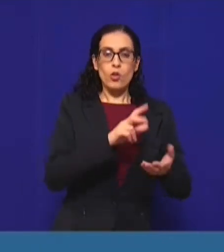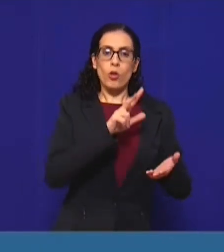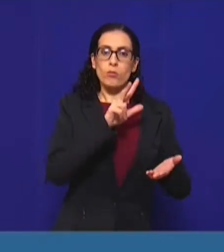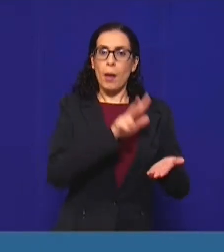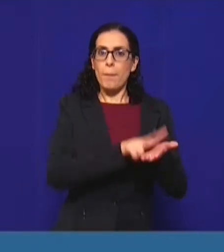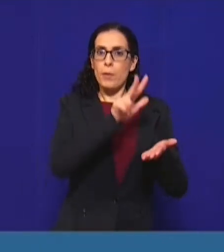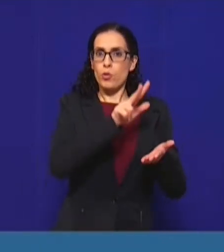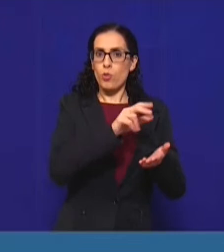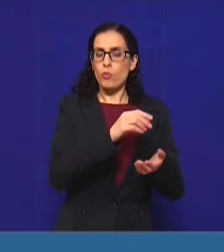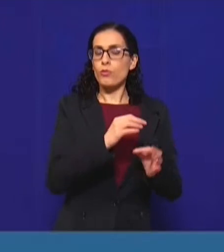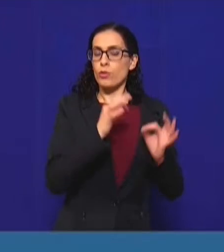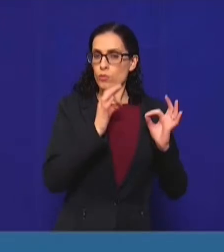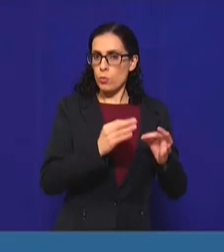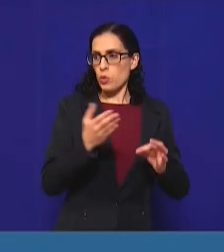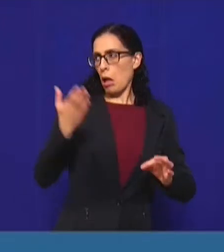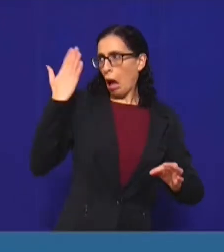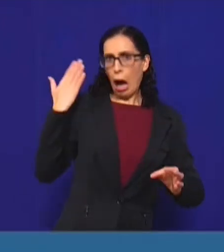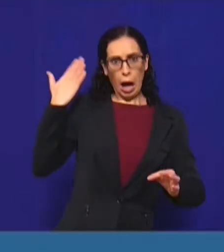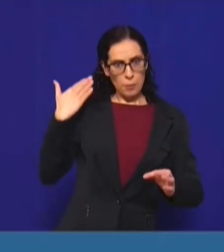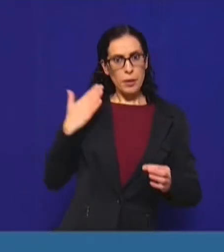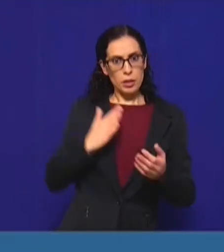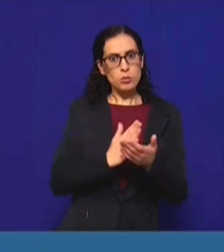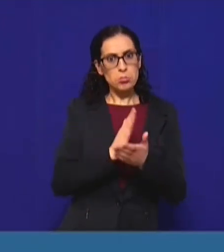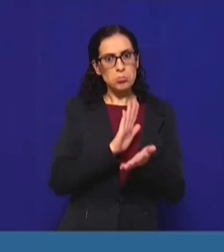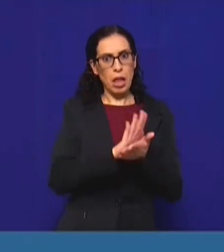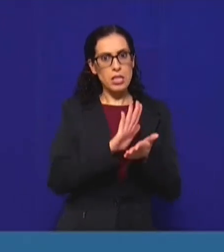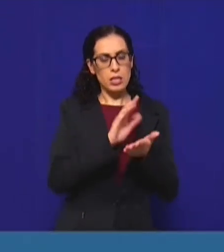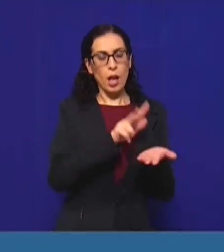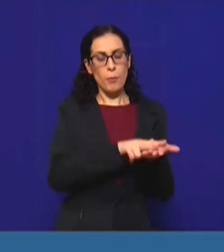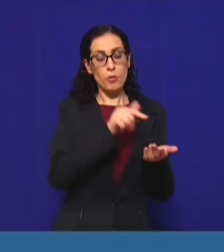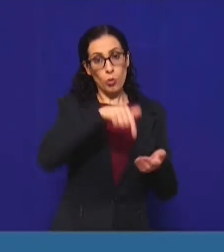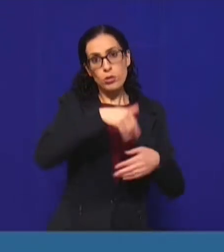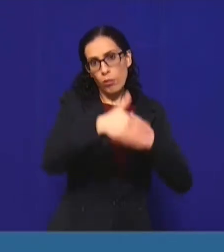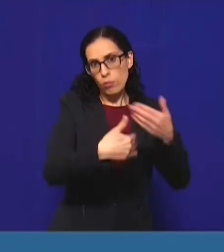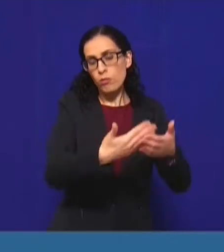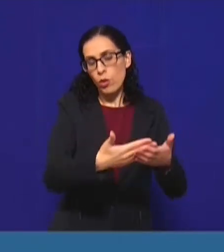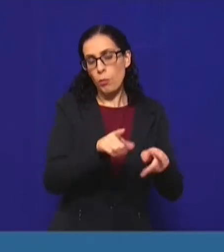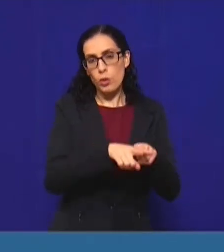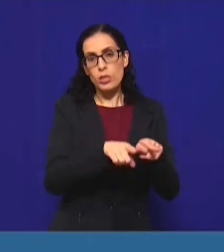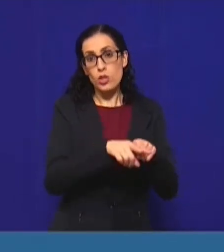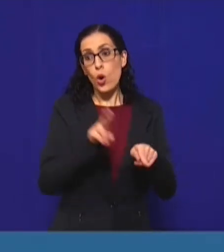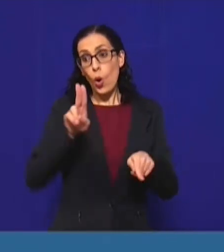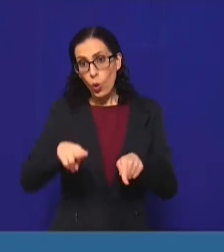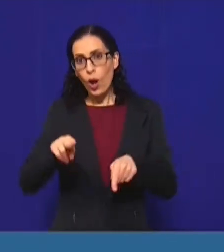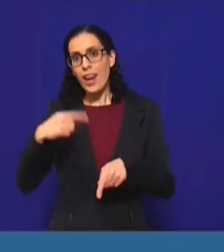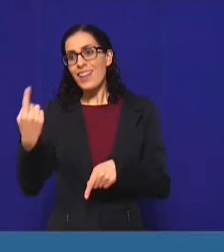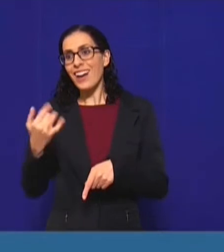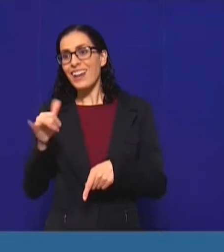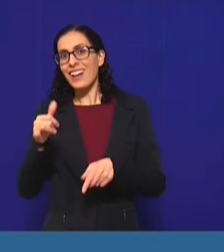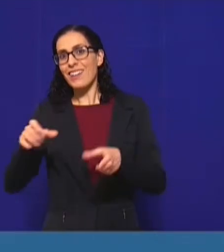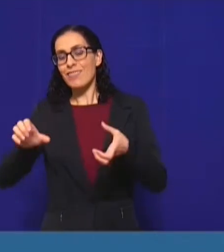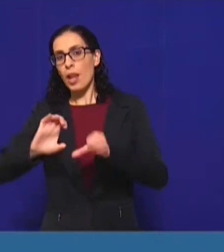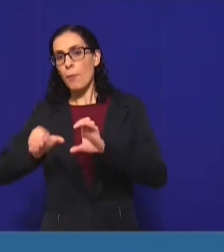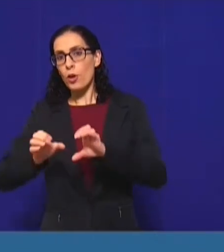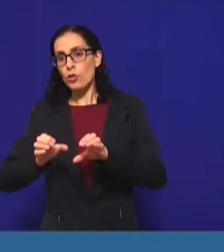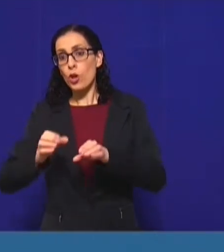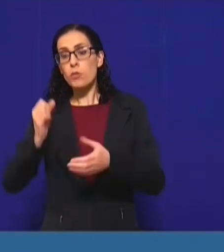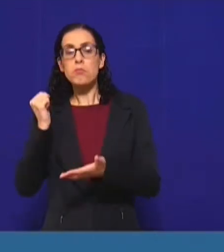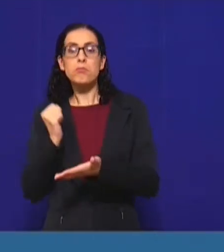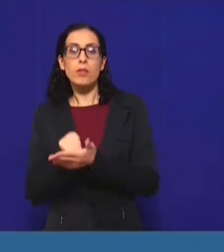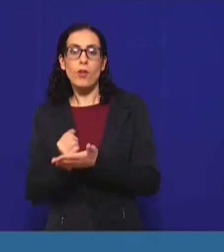diġa liċenzjati qabel il-COVID minn żmien u diġa hemm l-obbligu li kull laboratorju jkun qiegħed jirrapporta